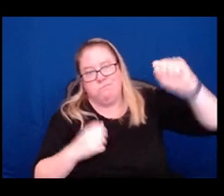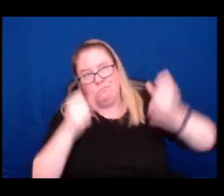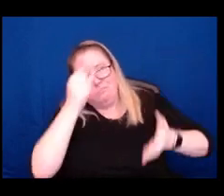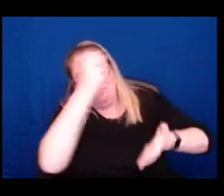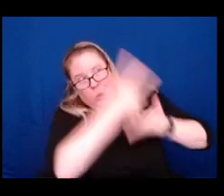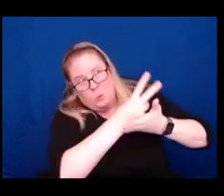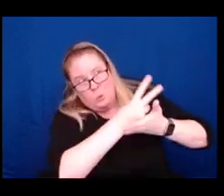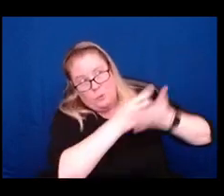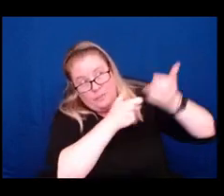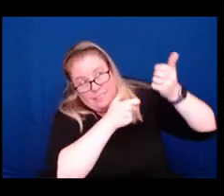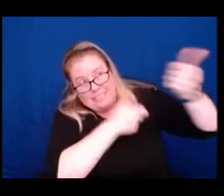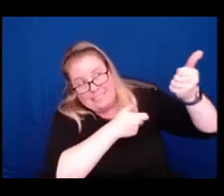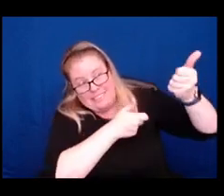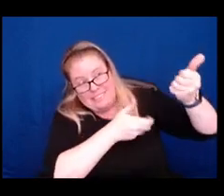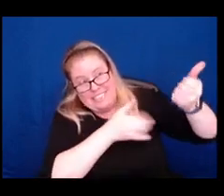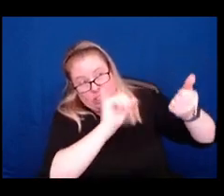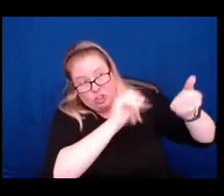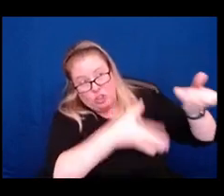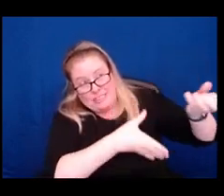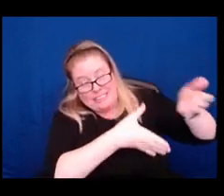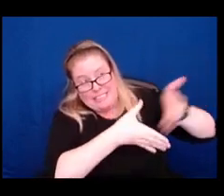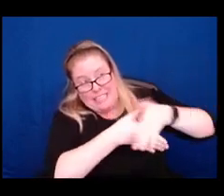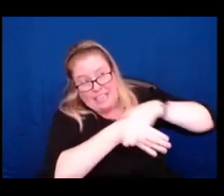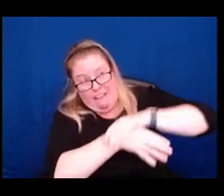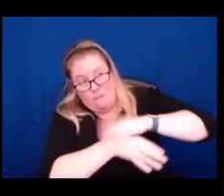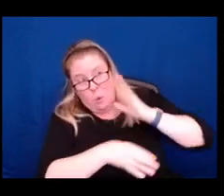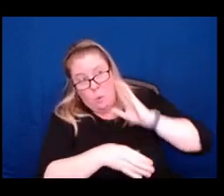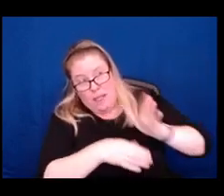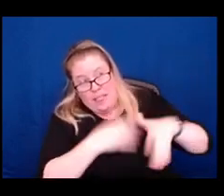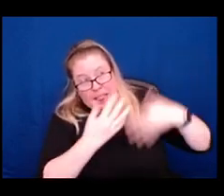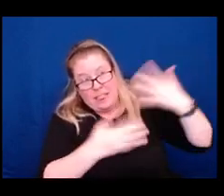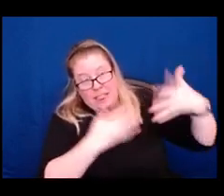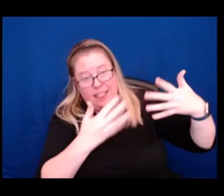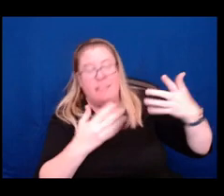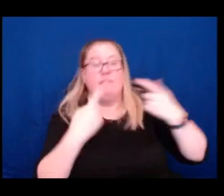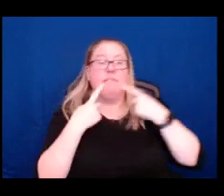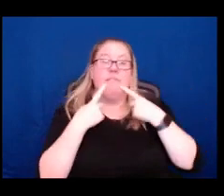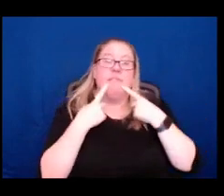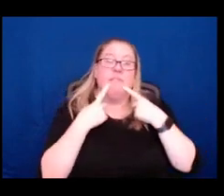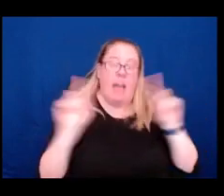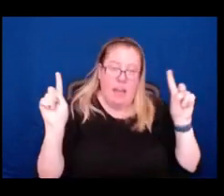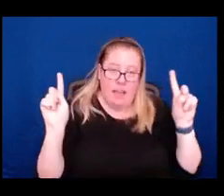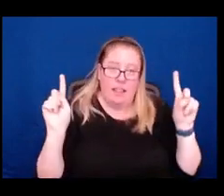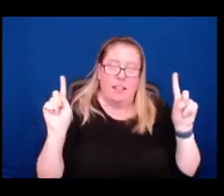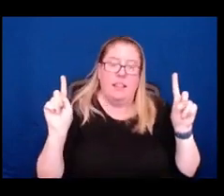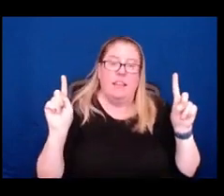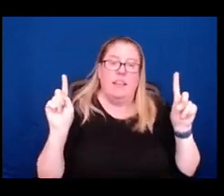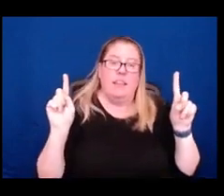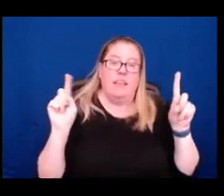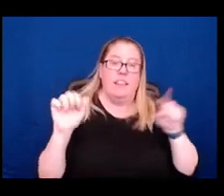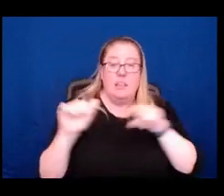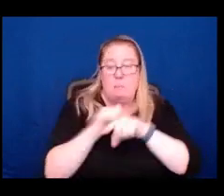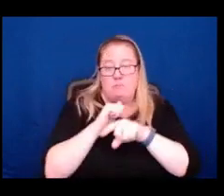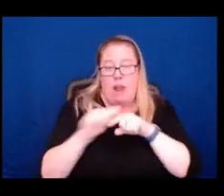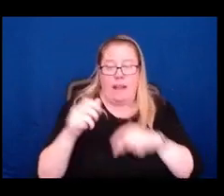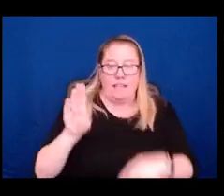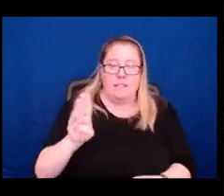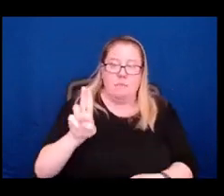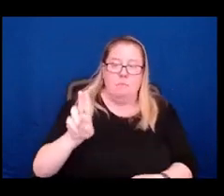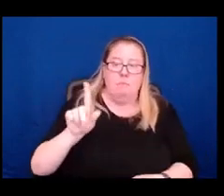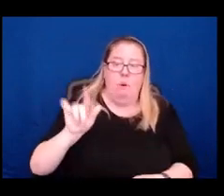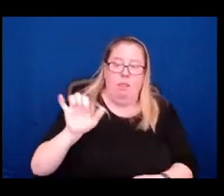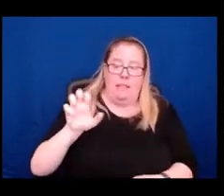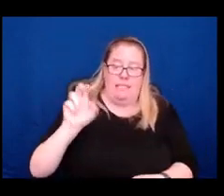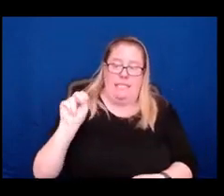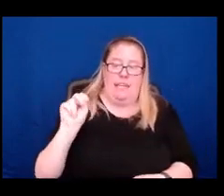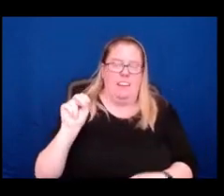getting it cleared and covered by insurance carriers. We've gotten it now inside of the practice bulletin, which